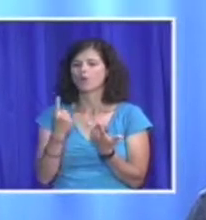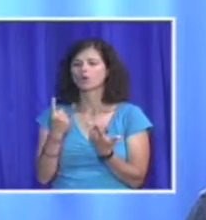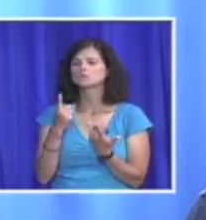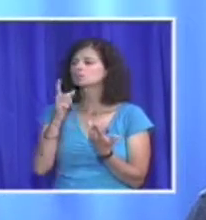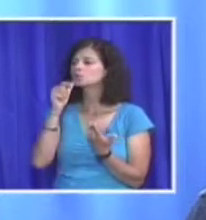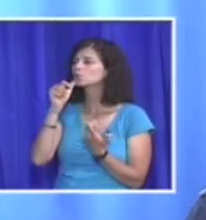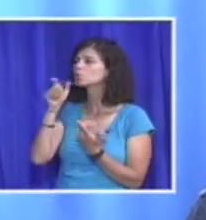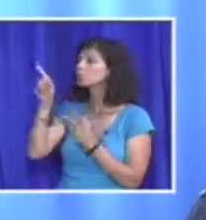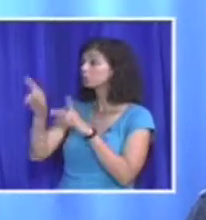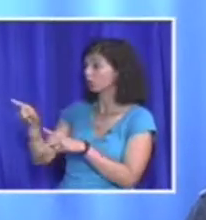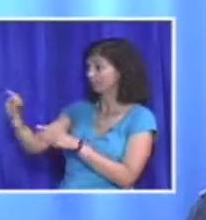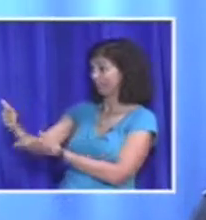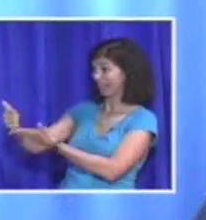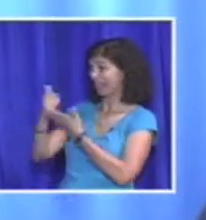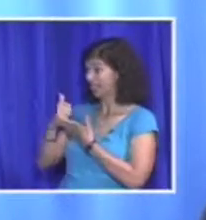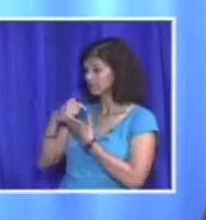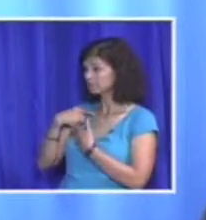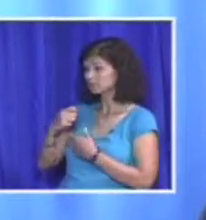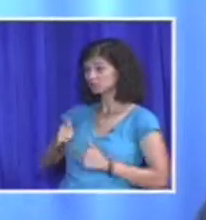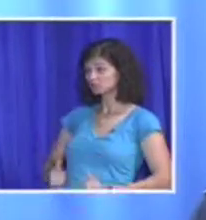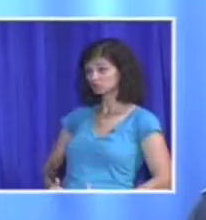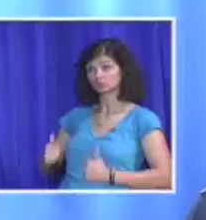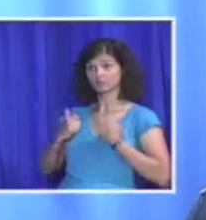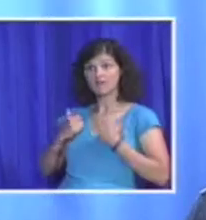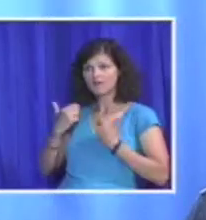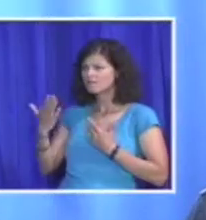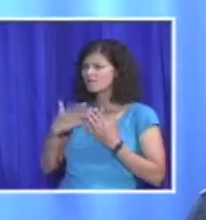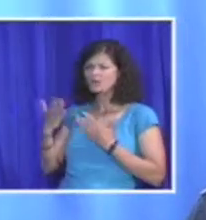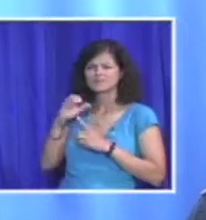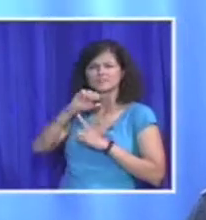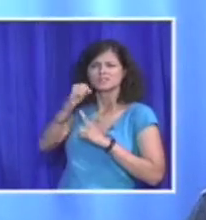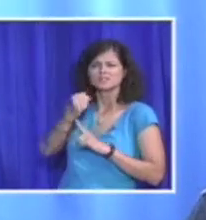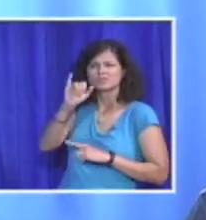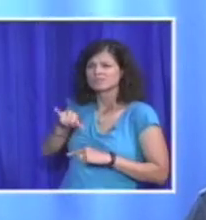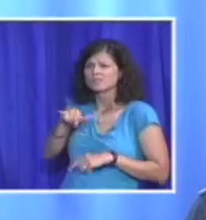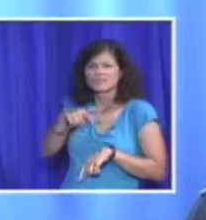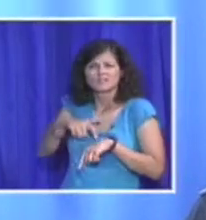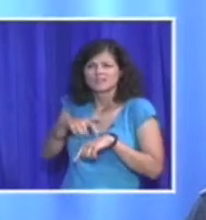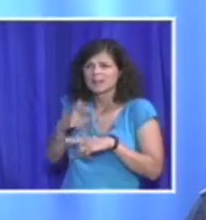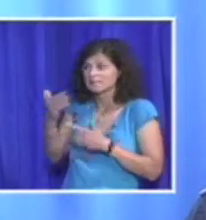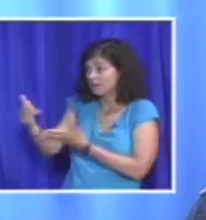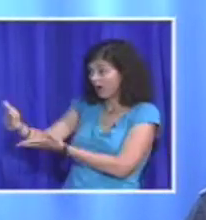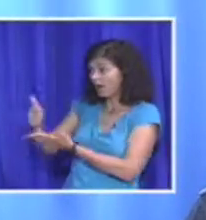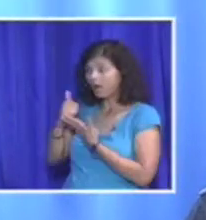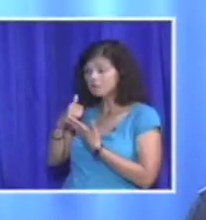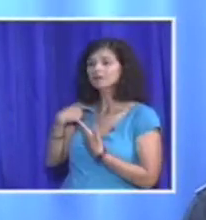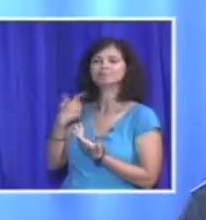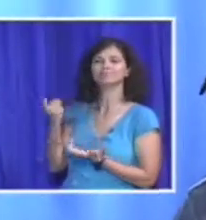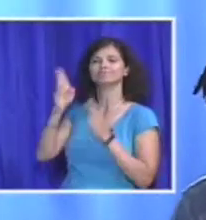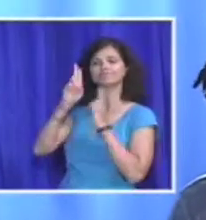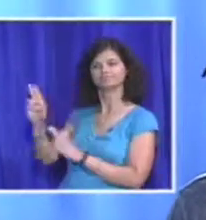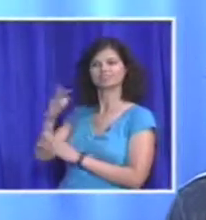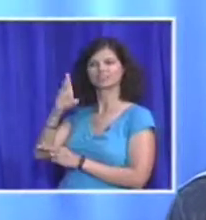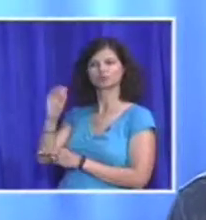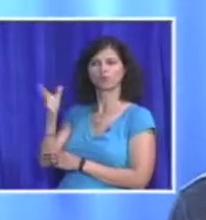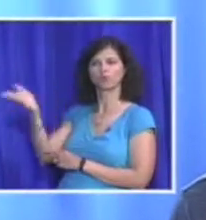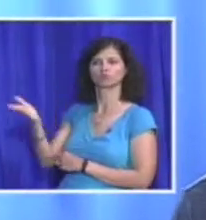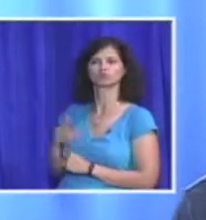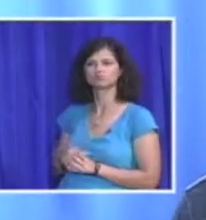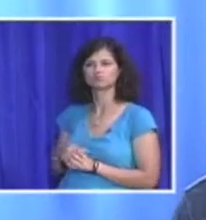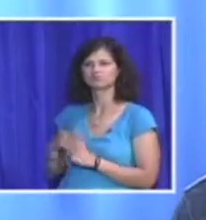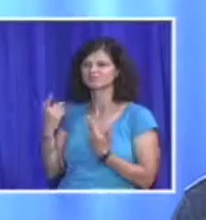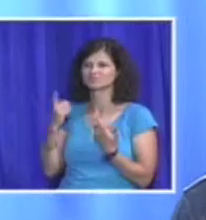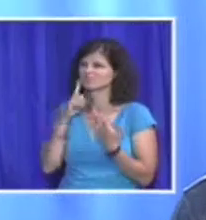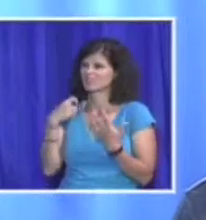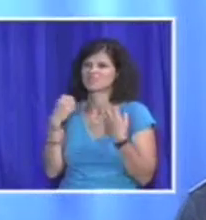helped me. Survive the circumstance I was in at the time. Um, so I've always had like a lot of heroes for me